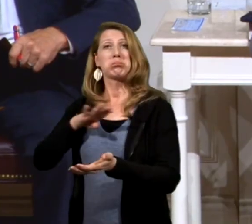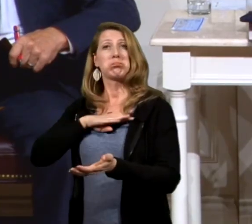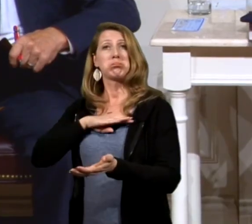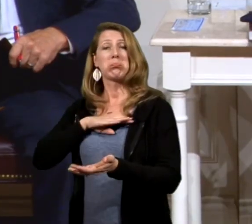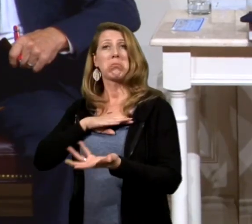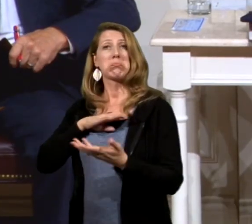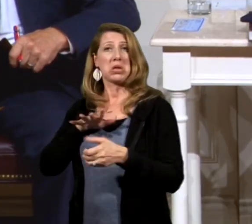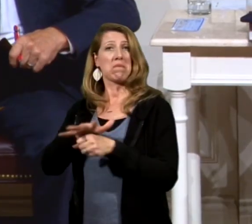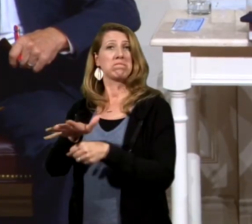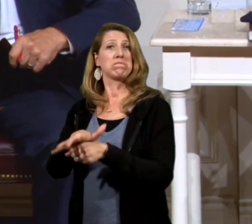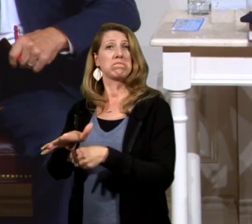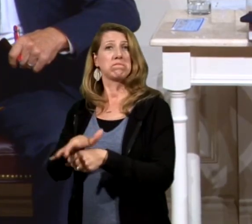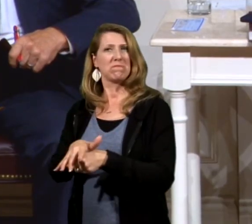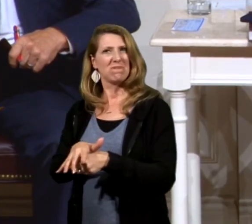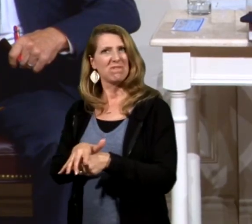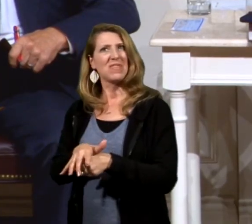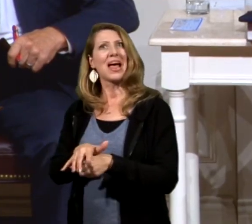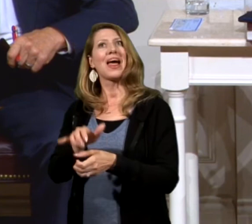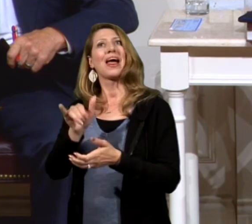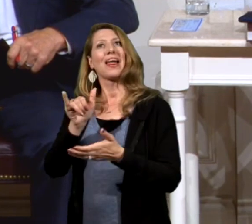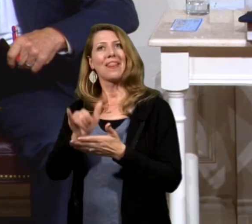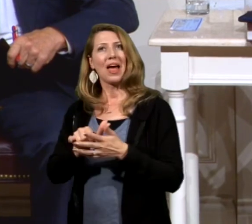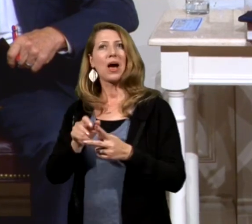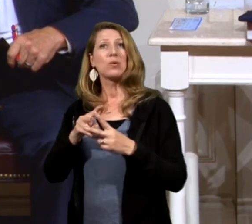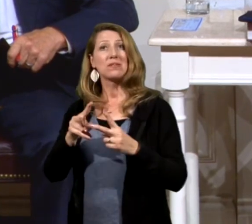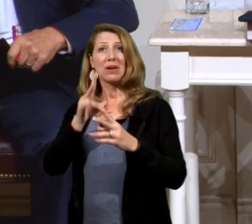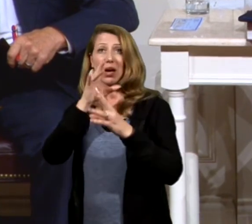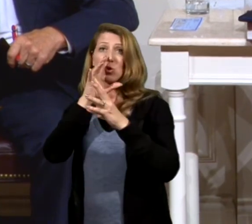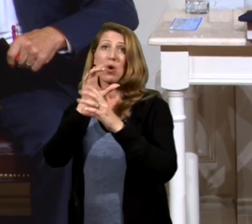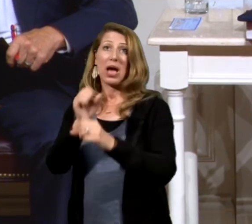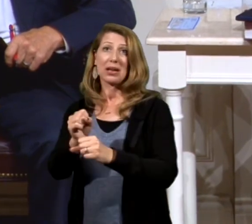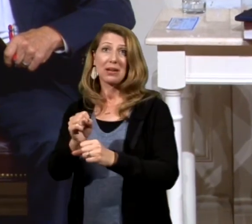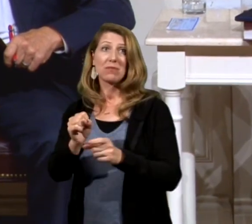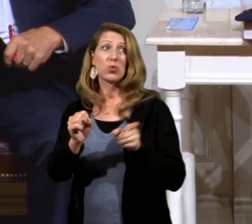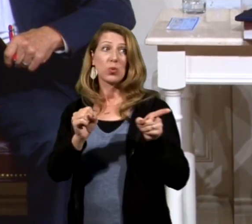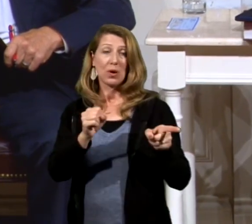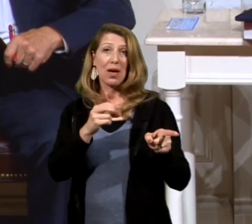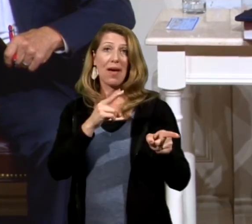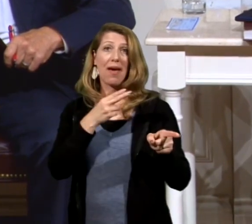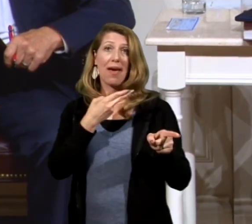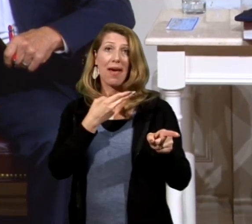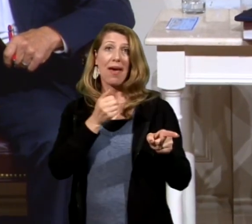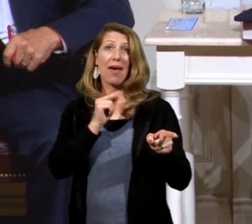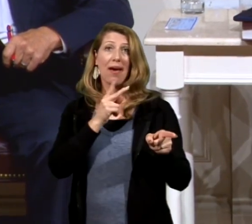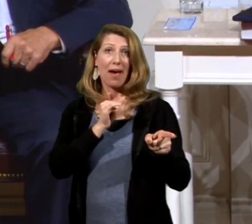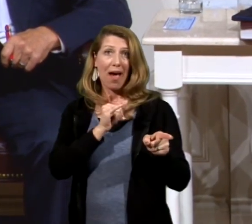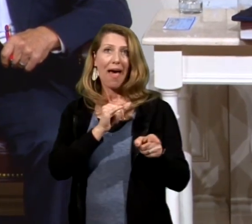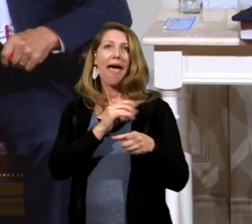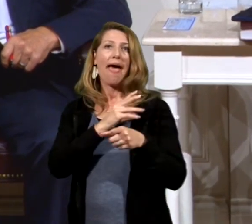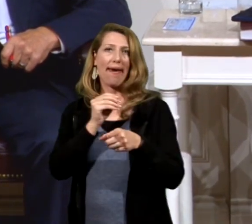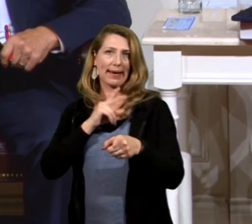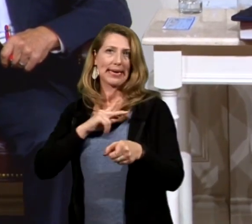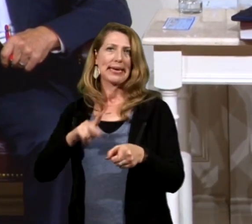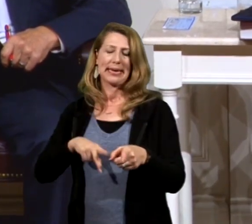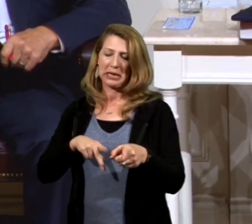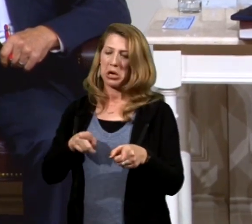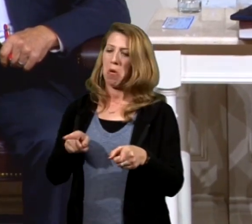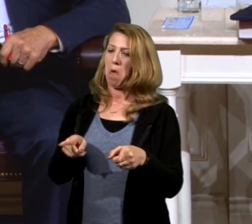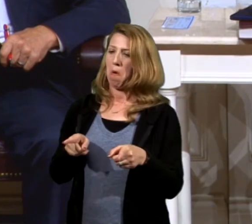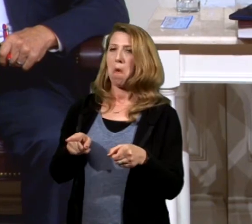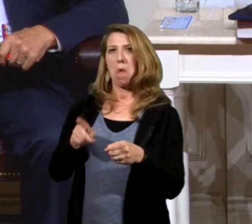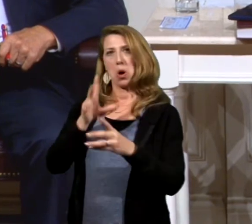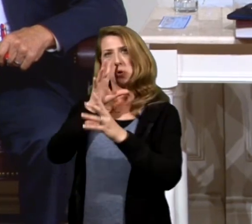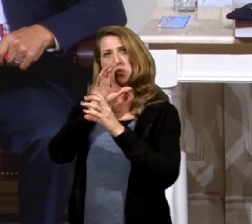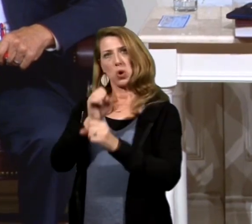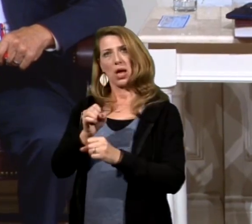And that was very attractive, not only to Haggai, but to the king of Persia. And I think